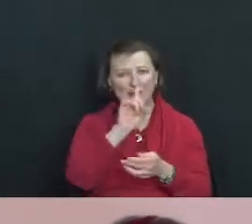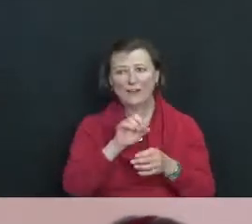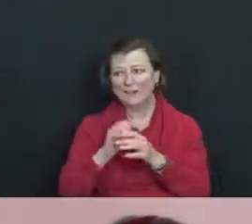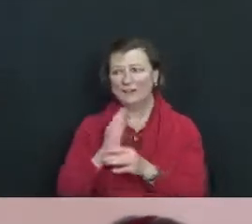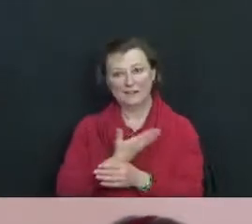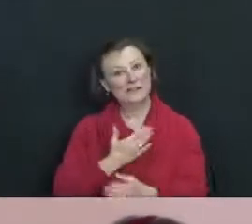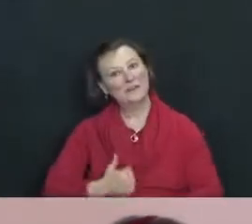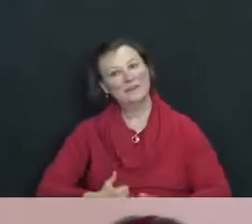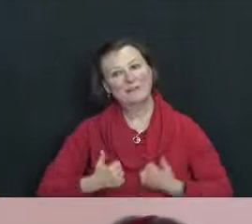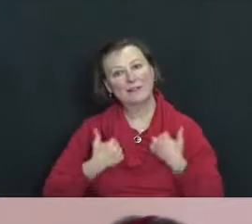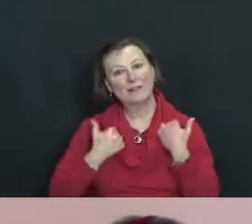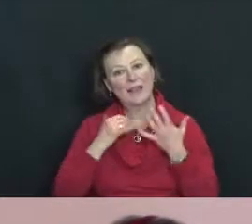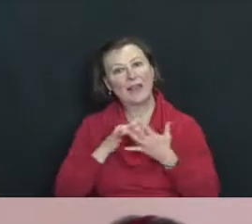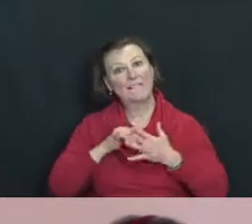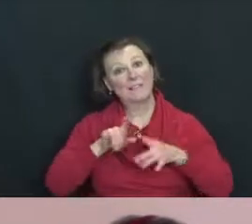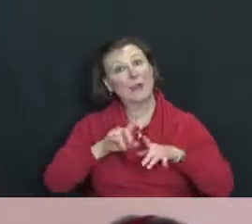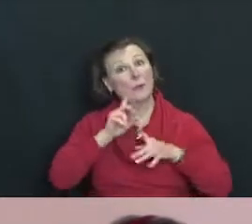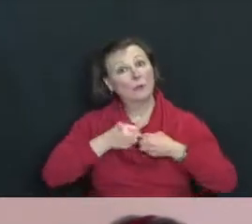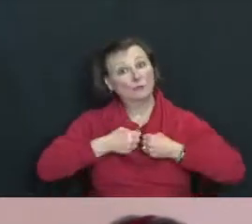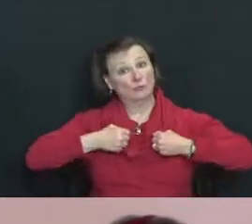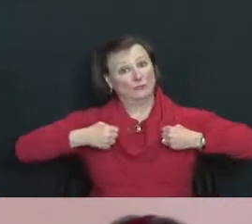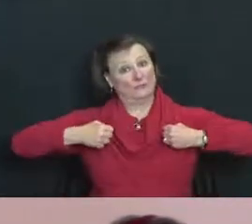And this stretches us.